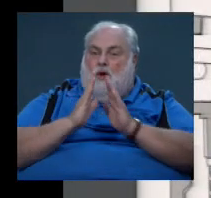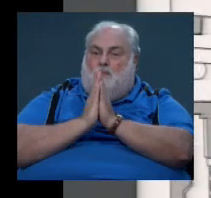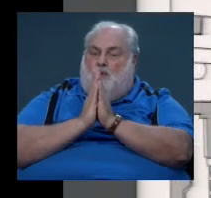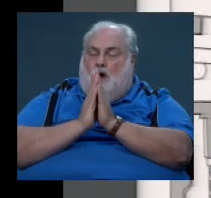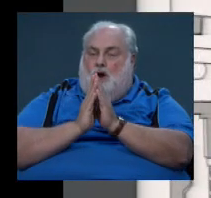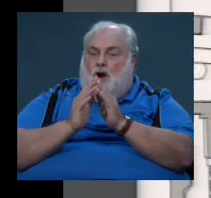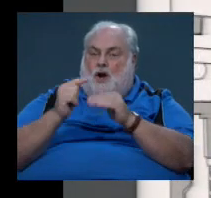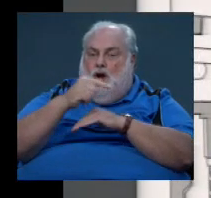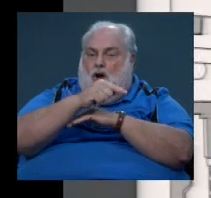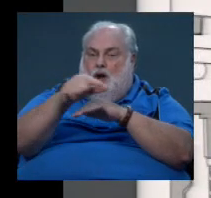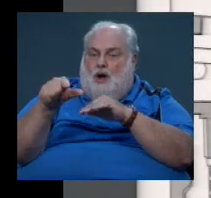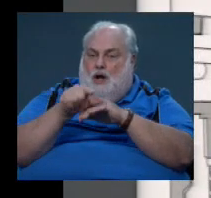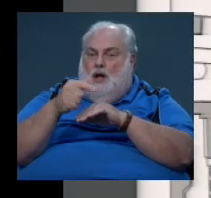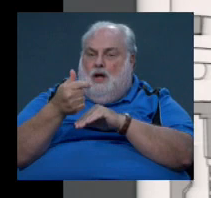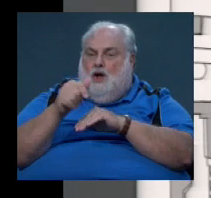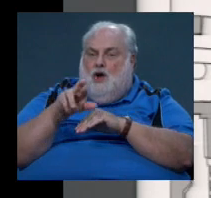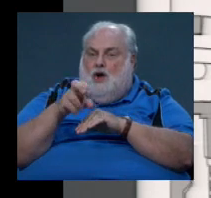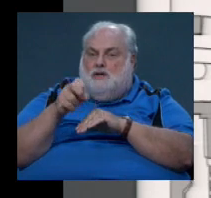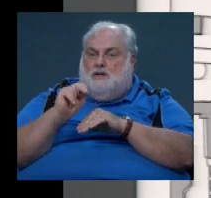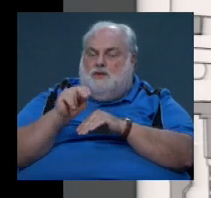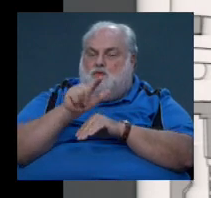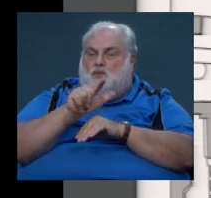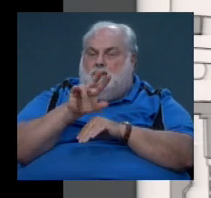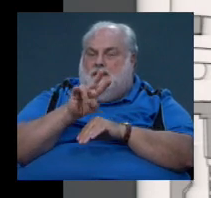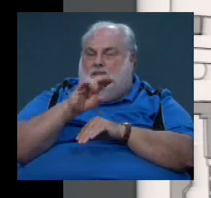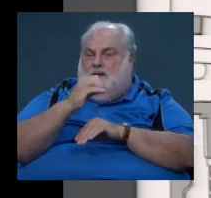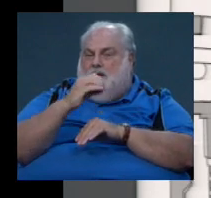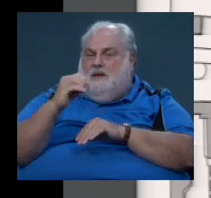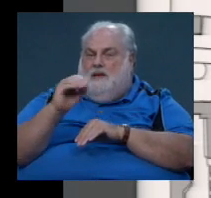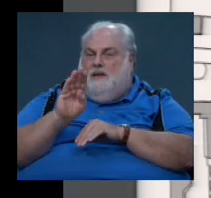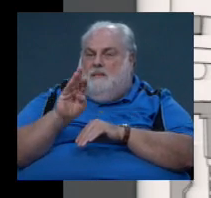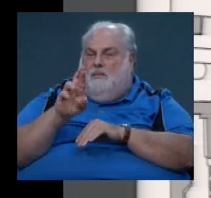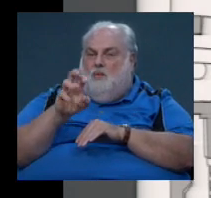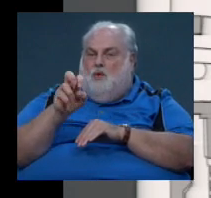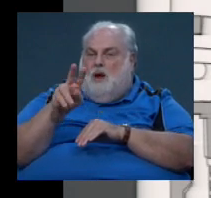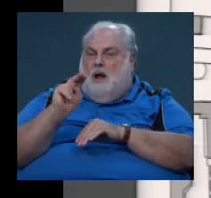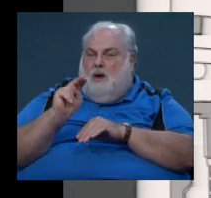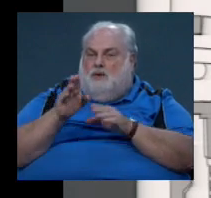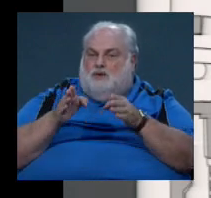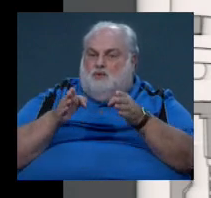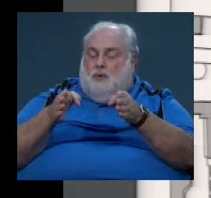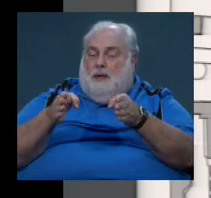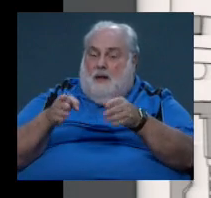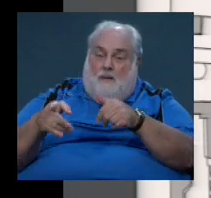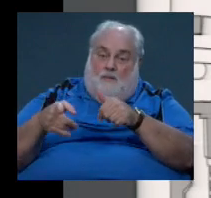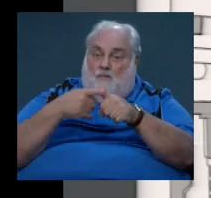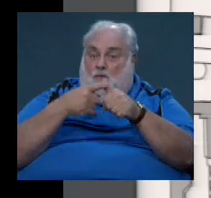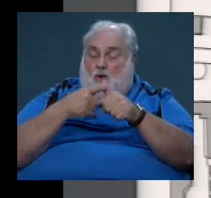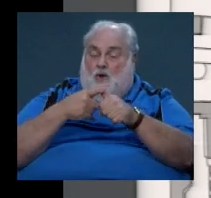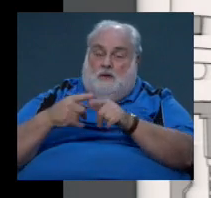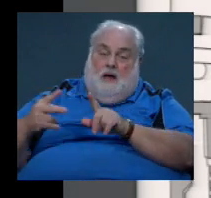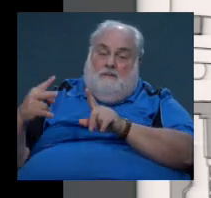permit located at 2700 Brown Street. This application was originally